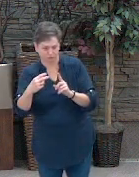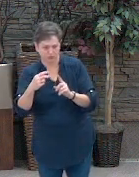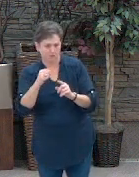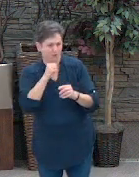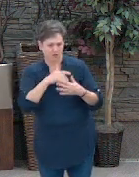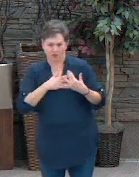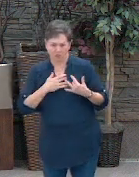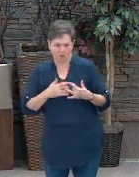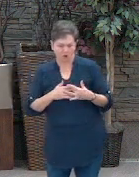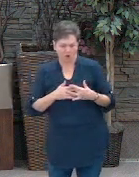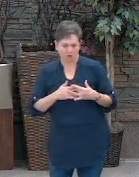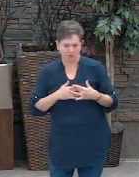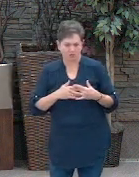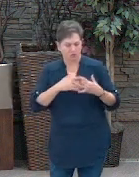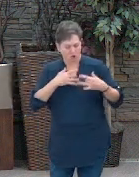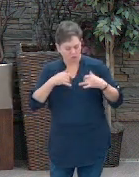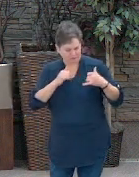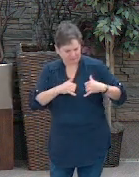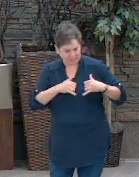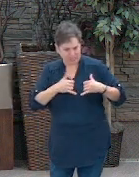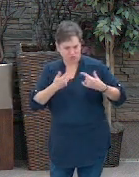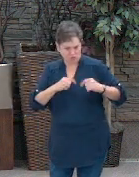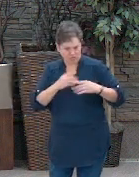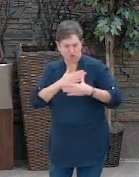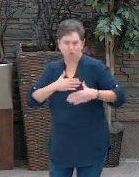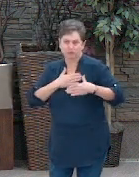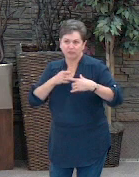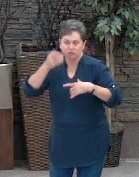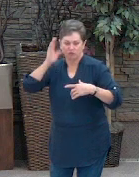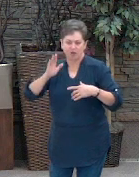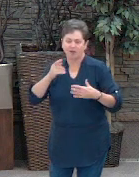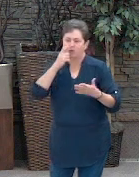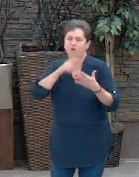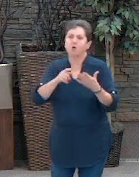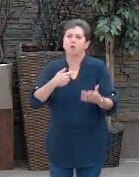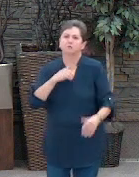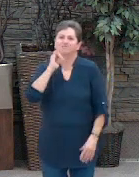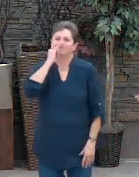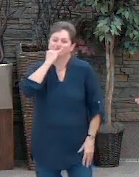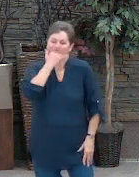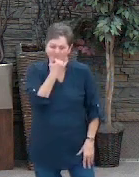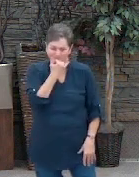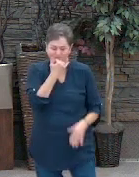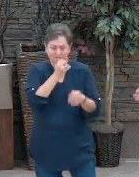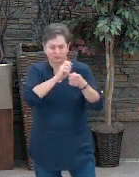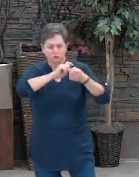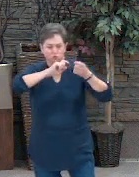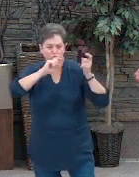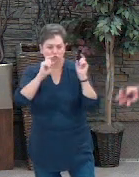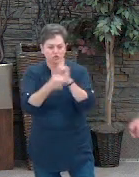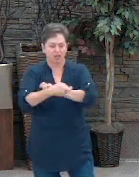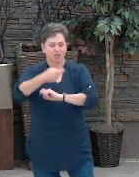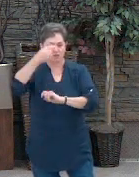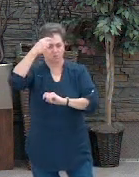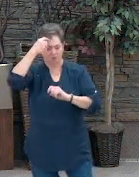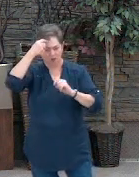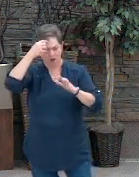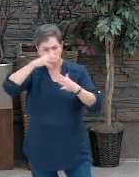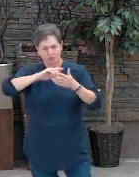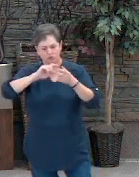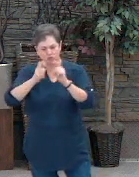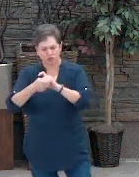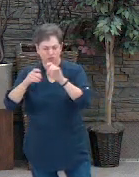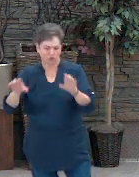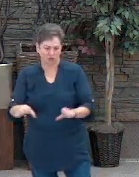heart that tries to please God. He recognizes he's going the wrong way and makes a repentance, change of mind, which leads to a change of